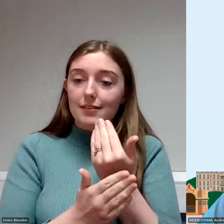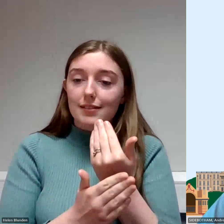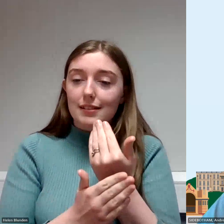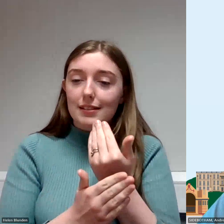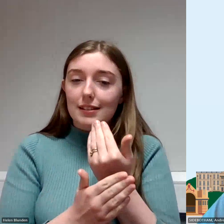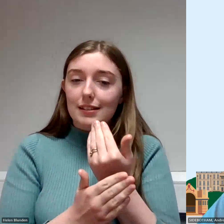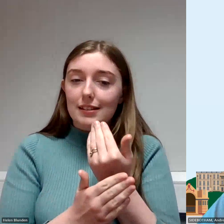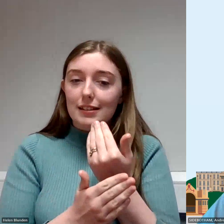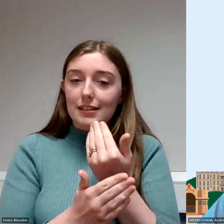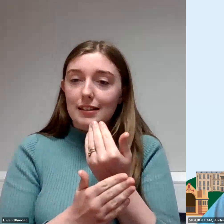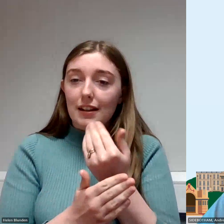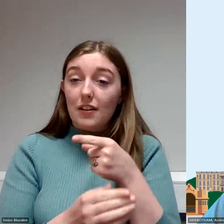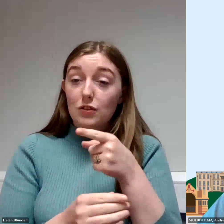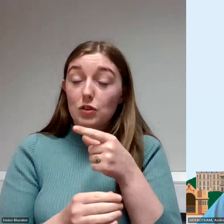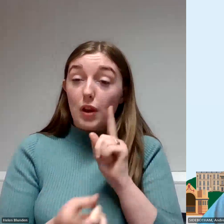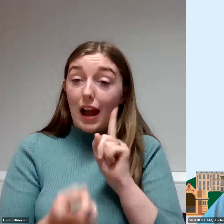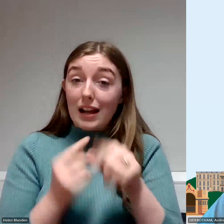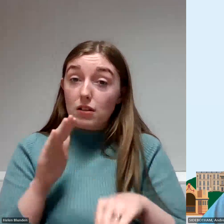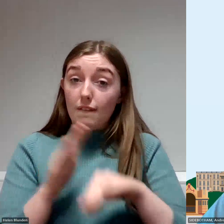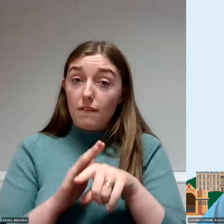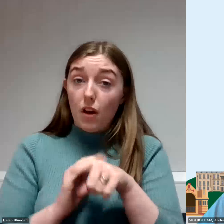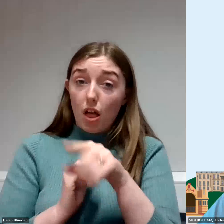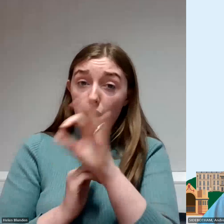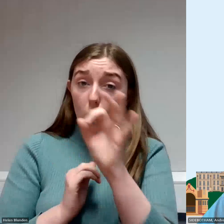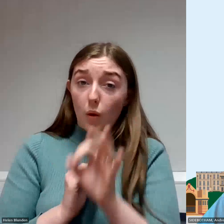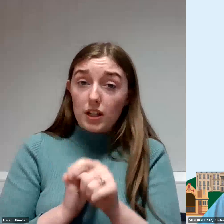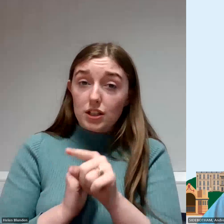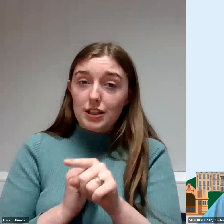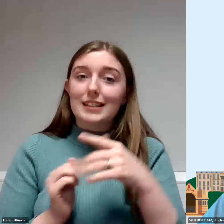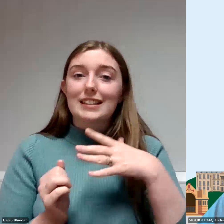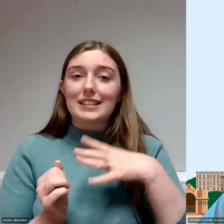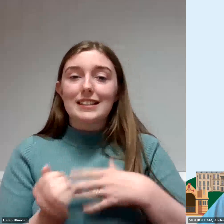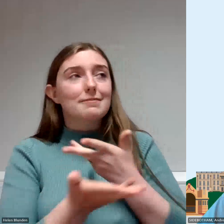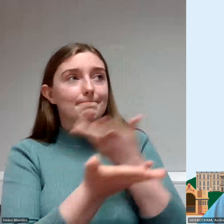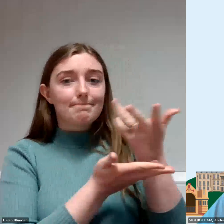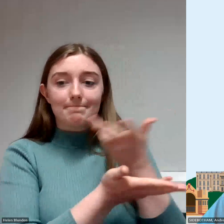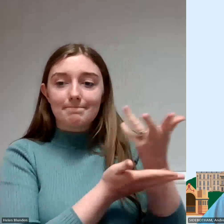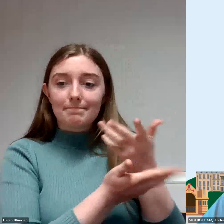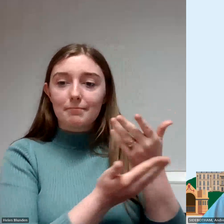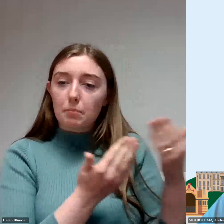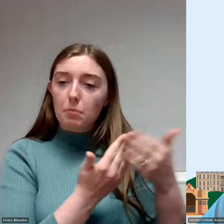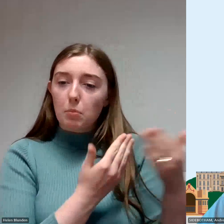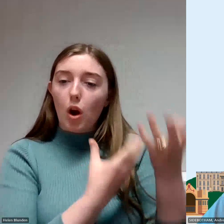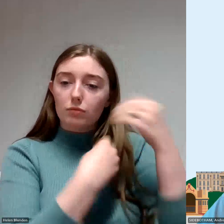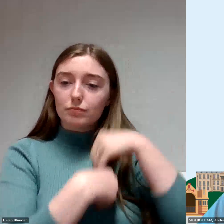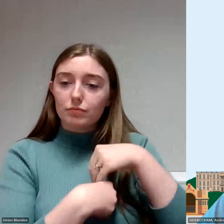to get a comprehensive answer, but that will be updated as soon as we have it as well. Is that okay?